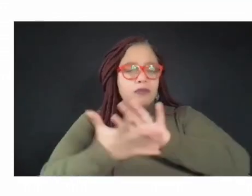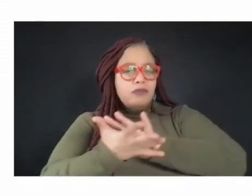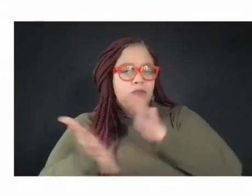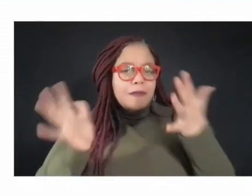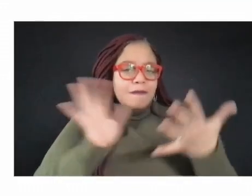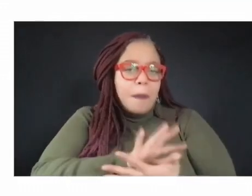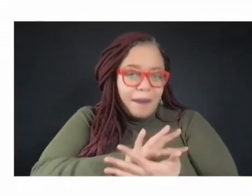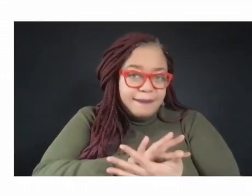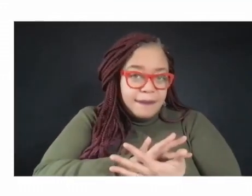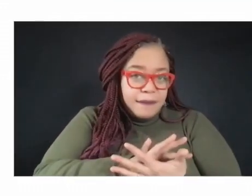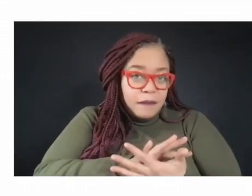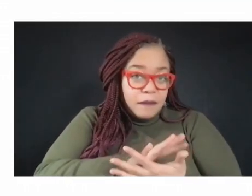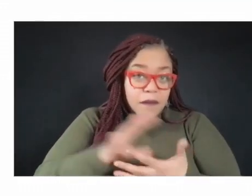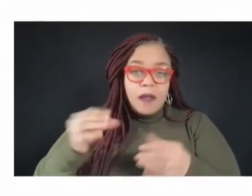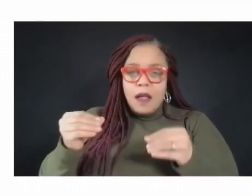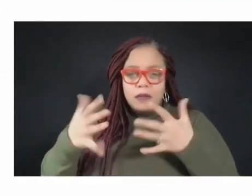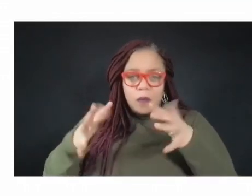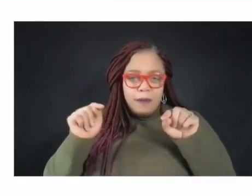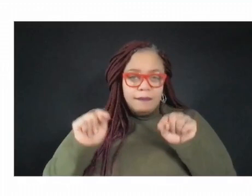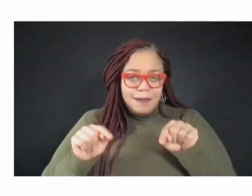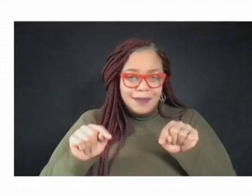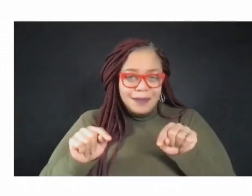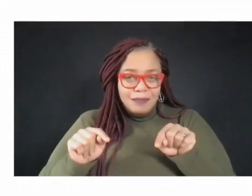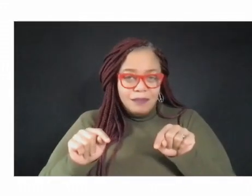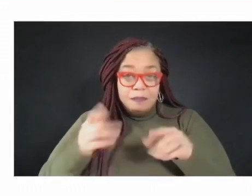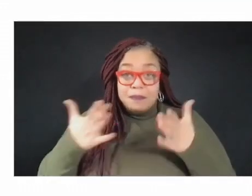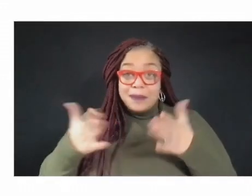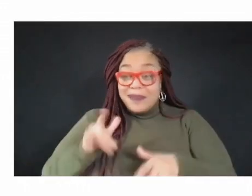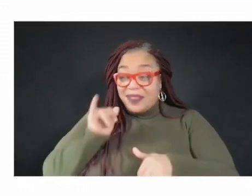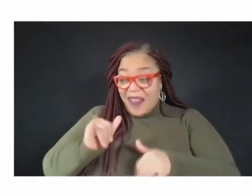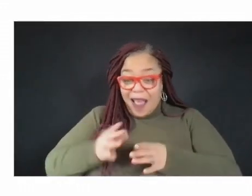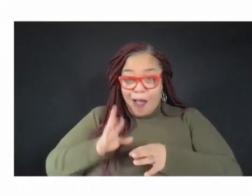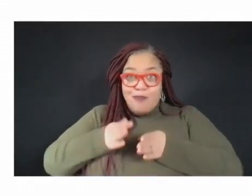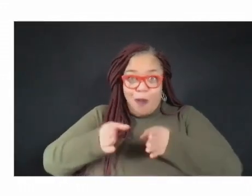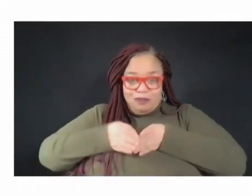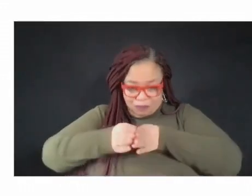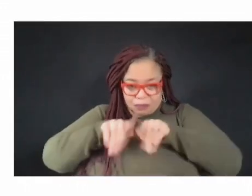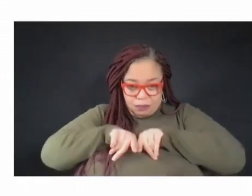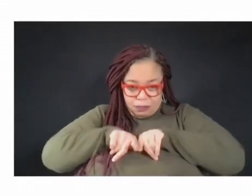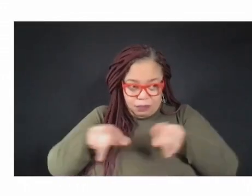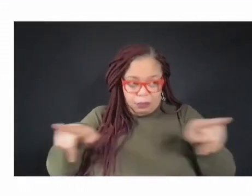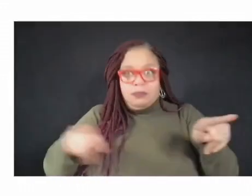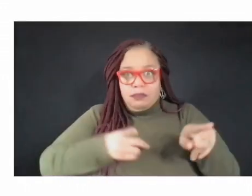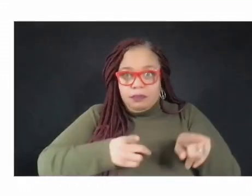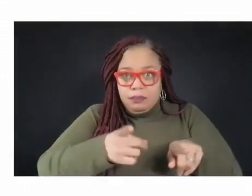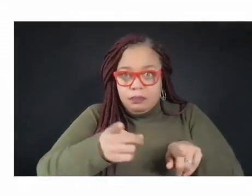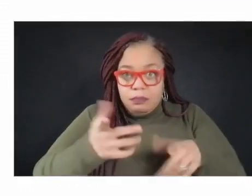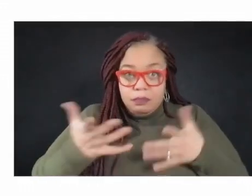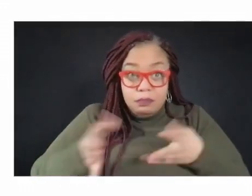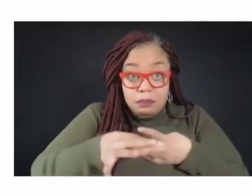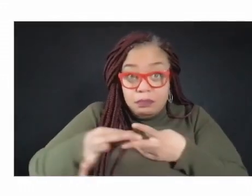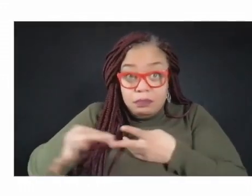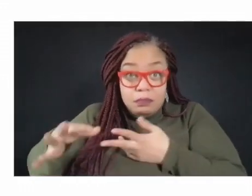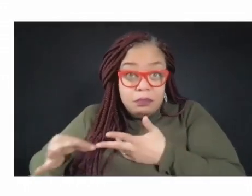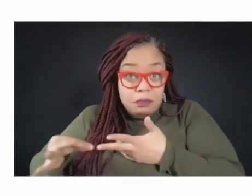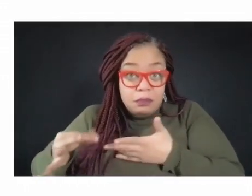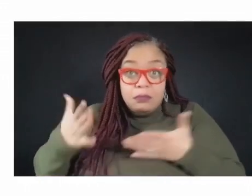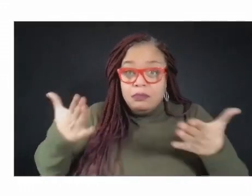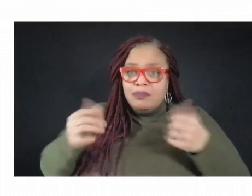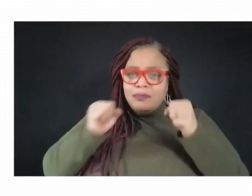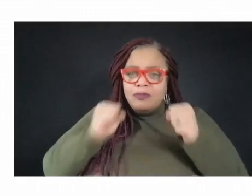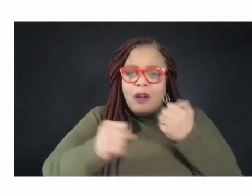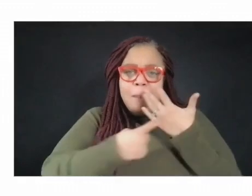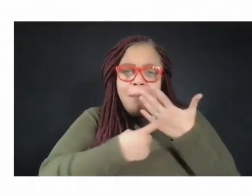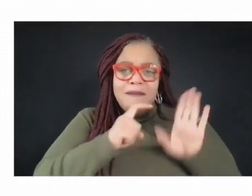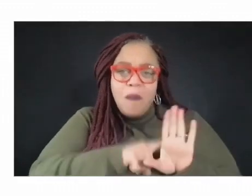bit of a strong metaphor, but I would hope for you to sort of keep that in mind of as we try to move